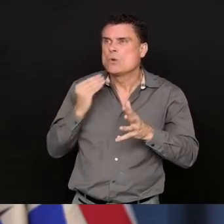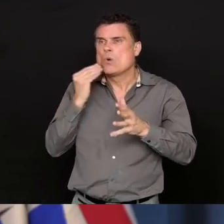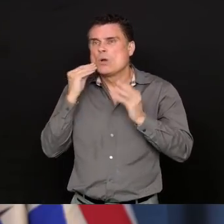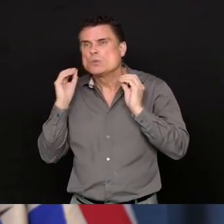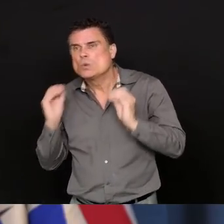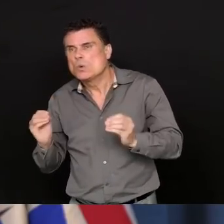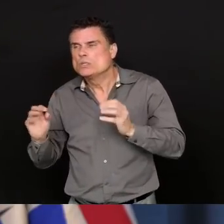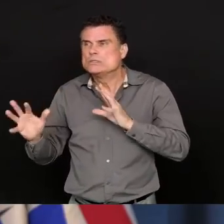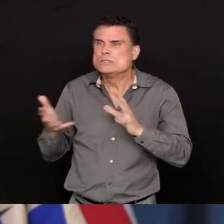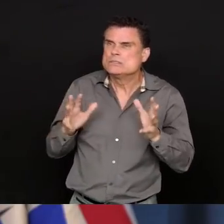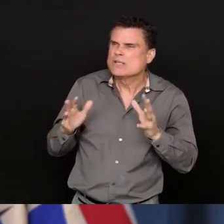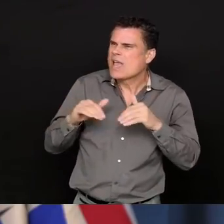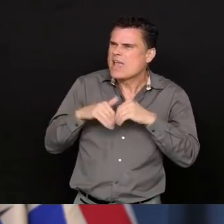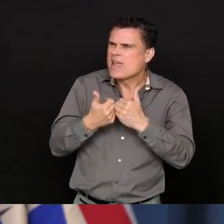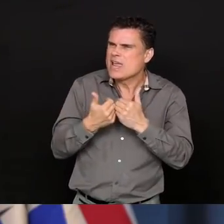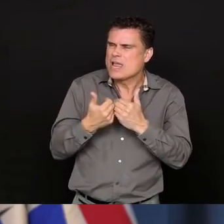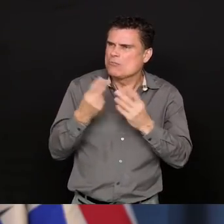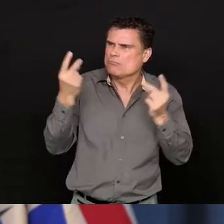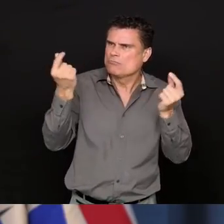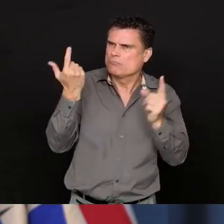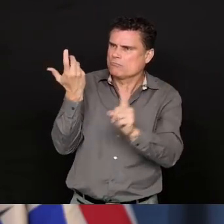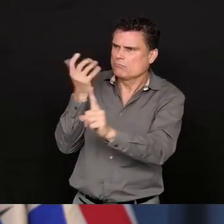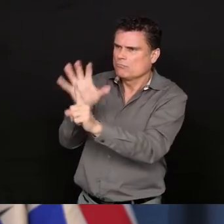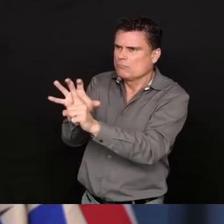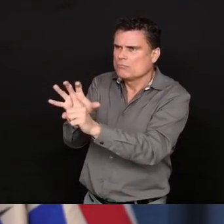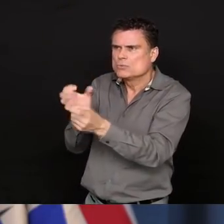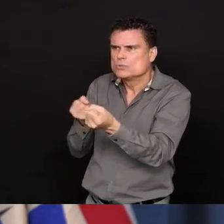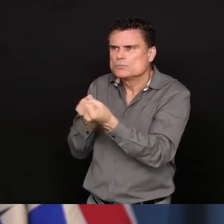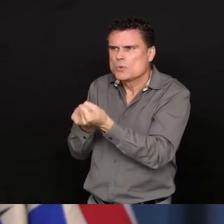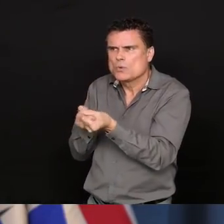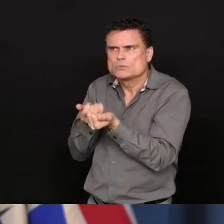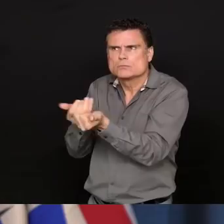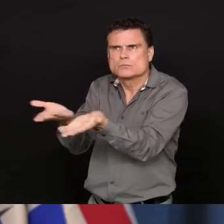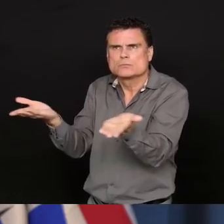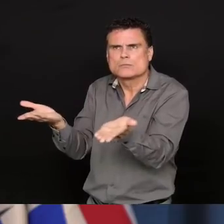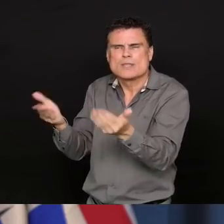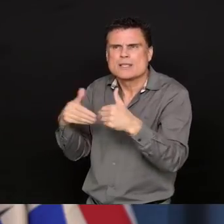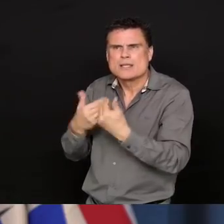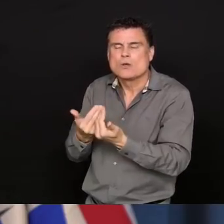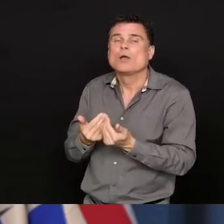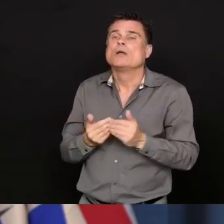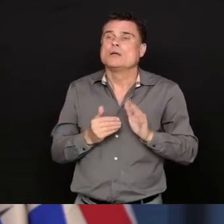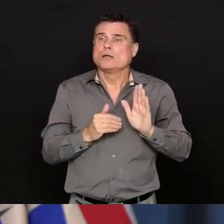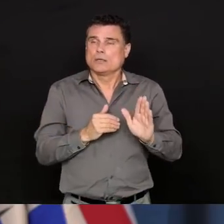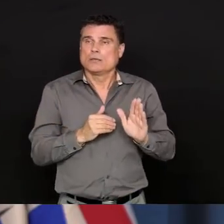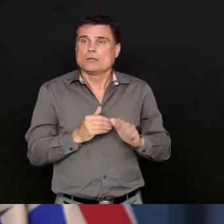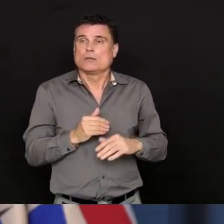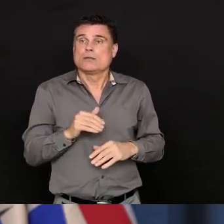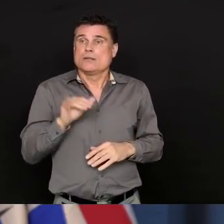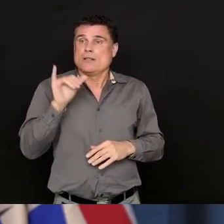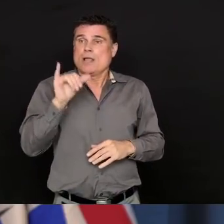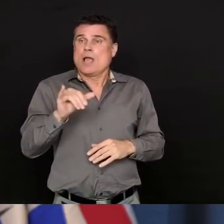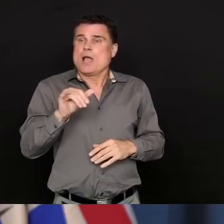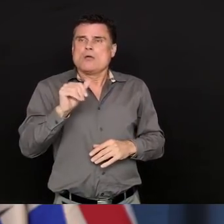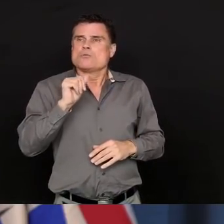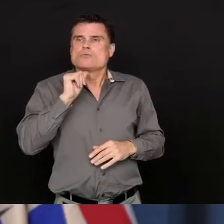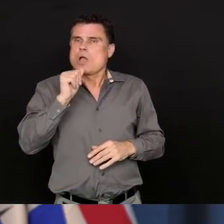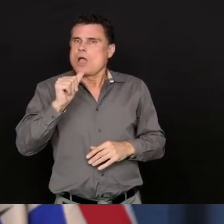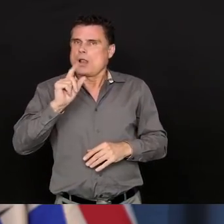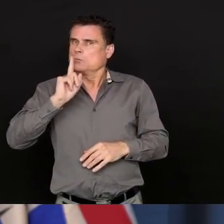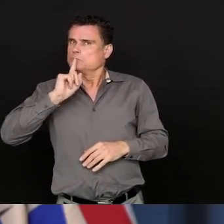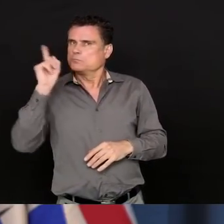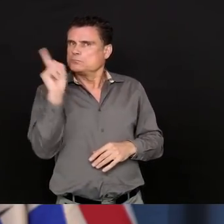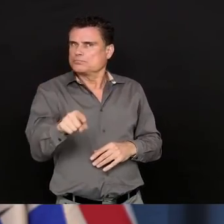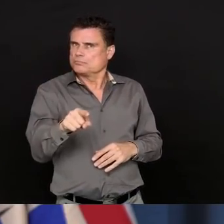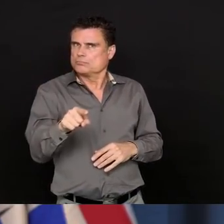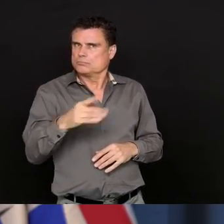of our discussions at the Emergency Operations Center, and it reflects actually the reality on the